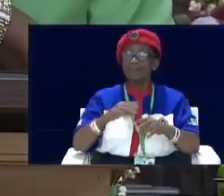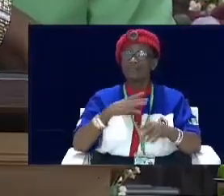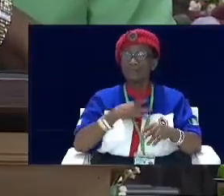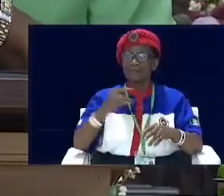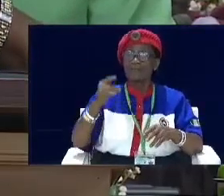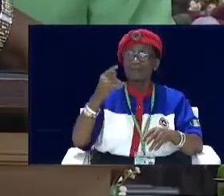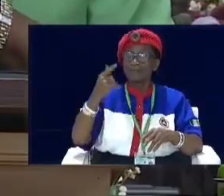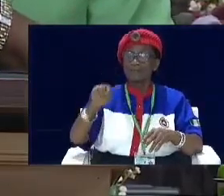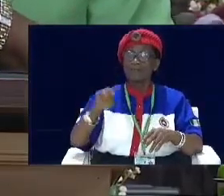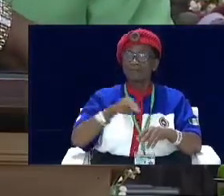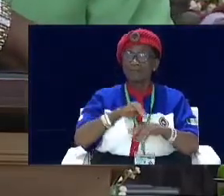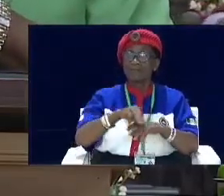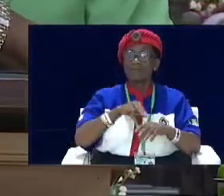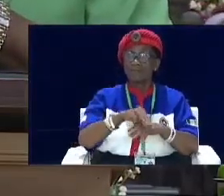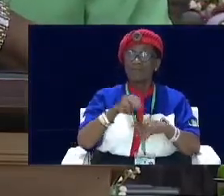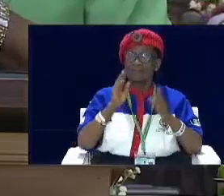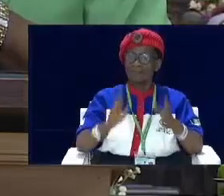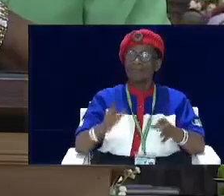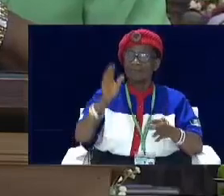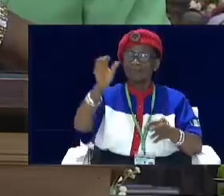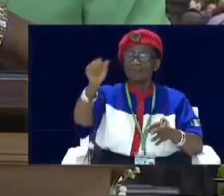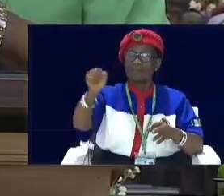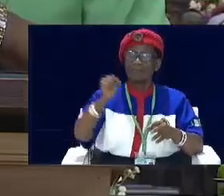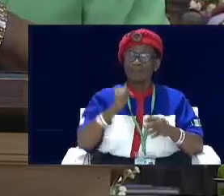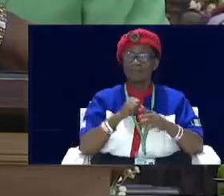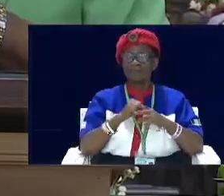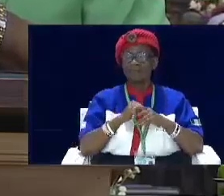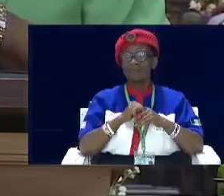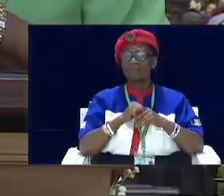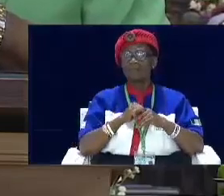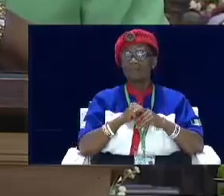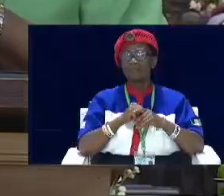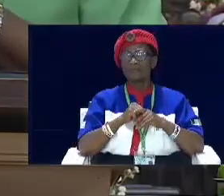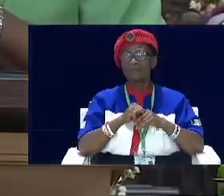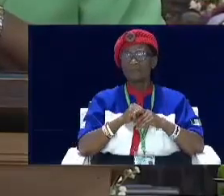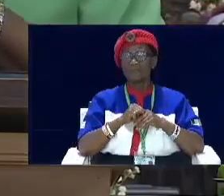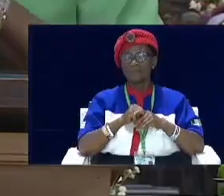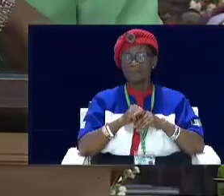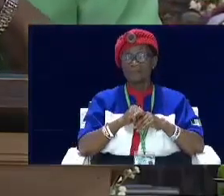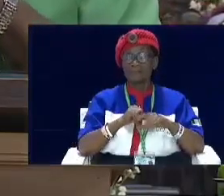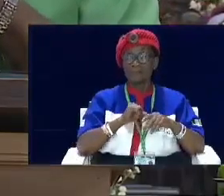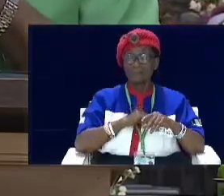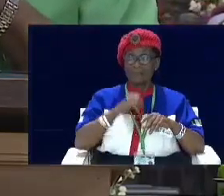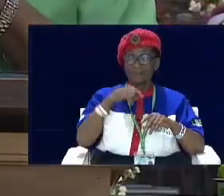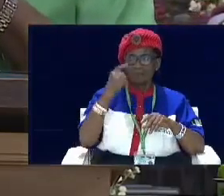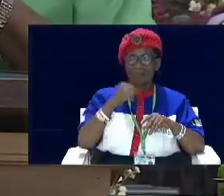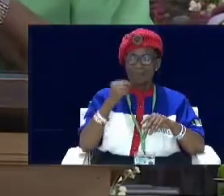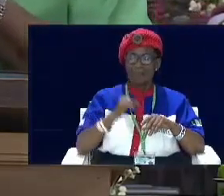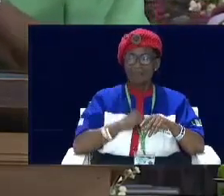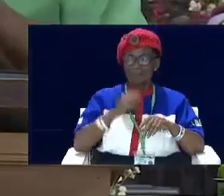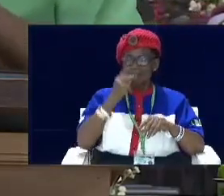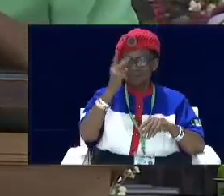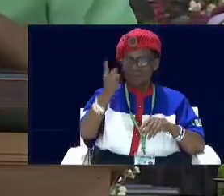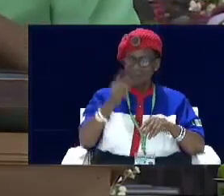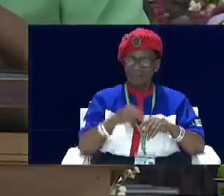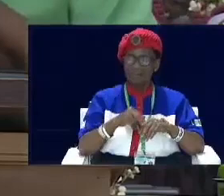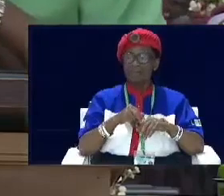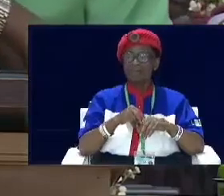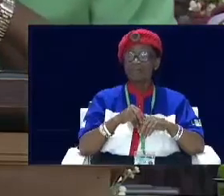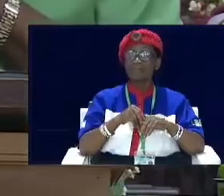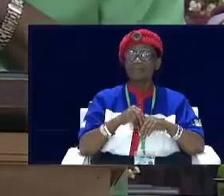iṣẹ́ ìránṣẹ́, ṣùgbọ́n àwọn tí a fi iṣẹ́ rán ni wọn ò fẹ́. I said, I see. Ohun tẹ̀ ń sọ, mo rí